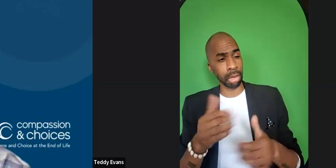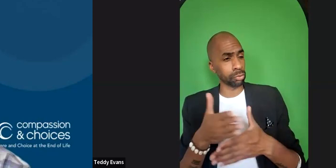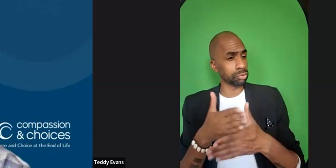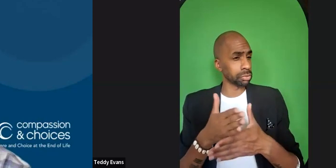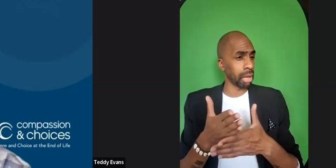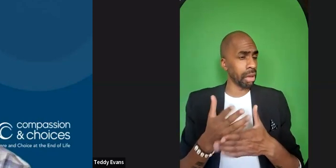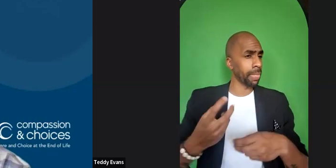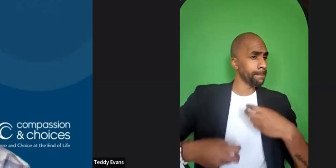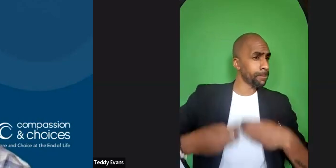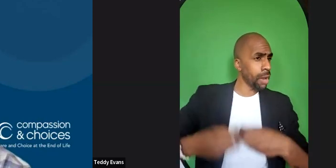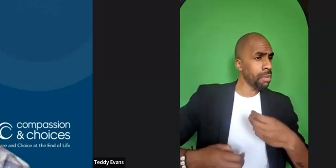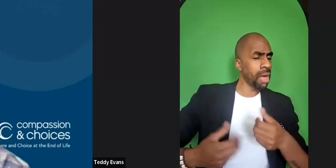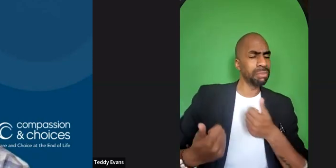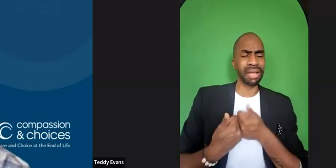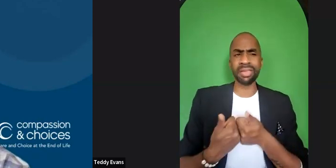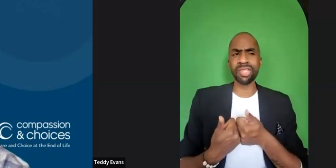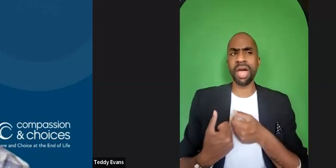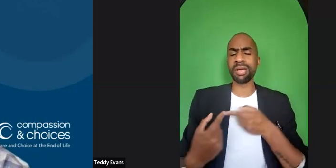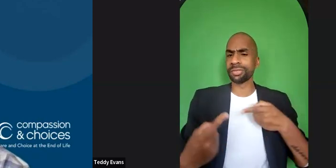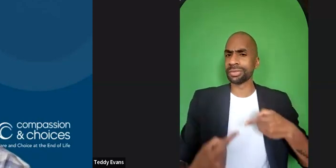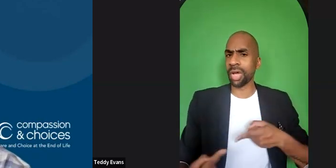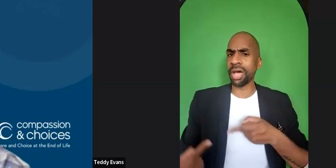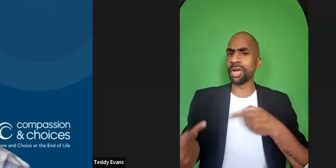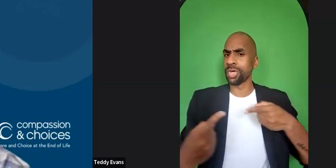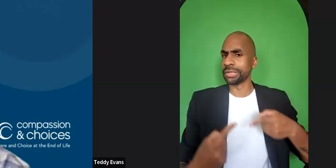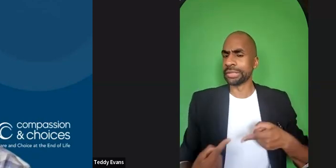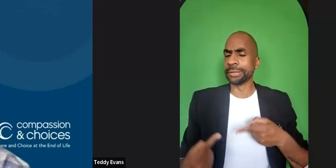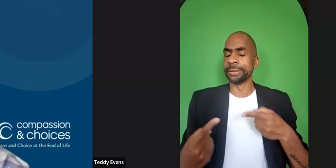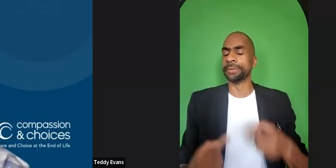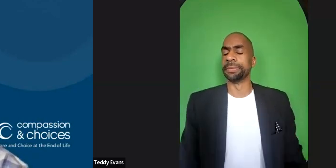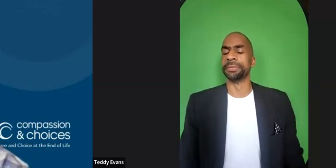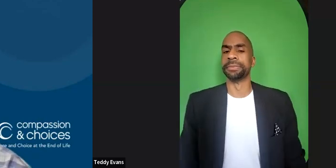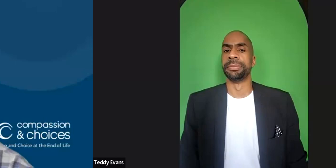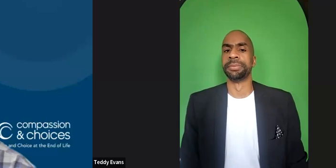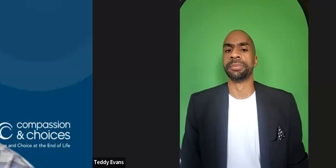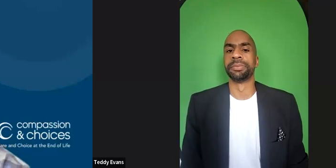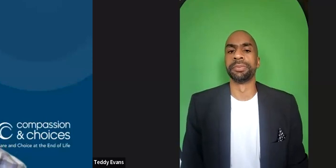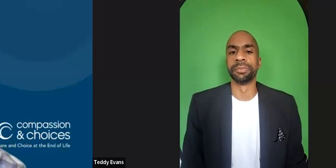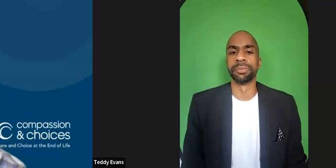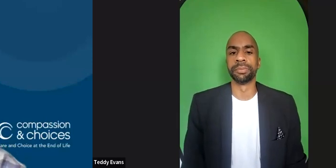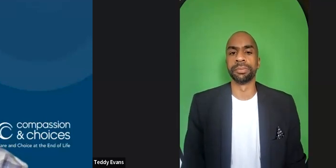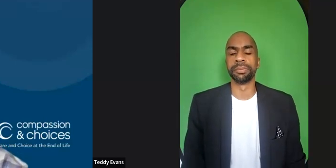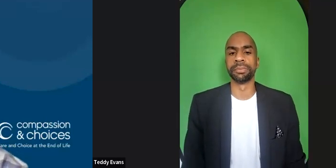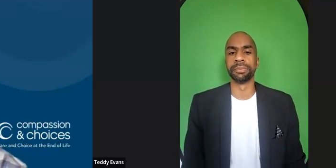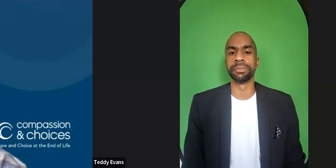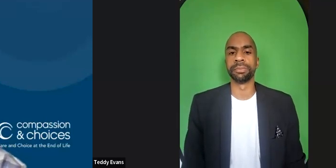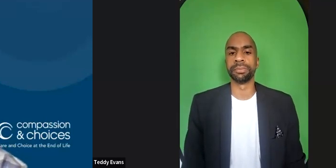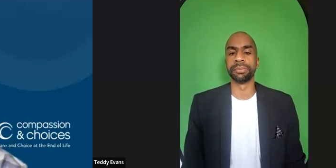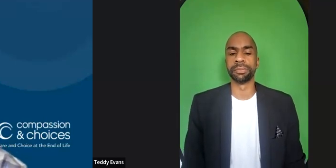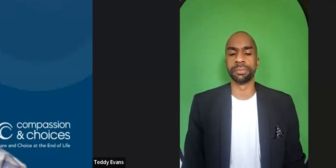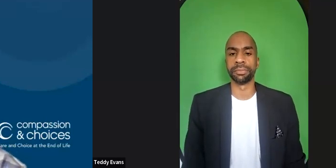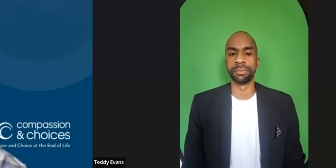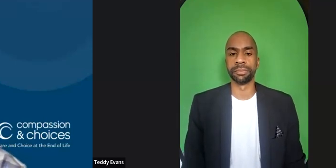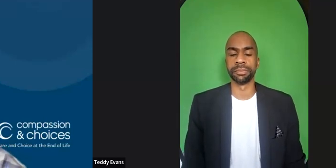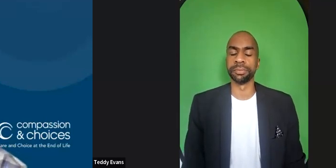or challenges or processes that a certain decision maker deciding about competency, things of that